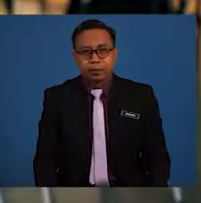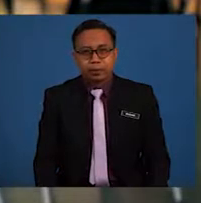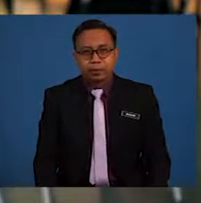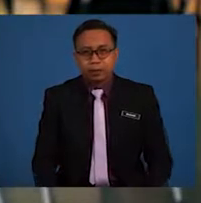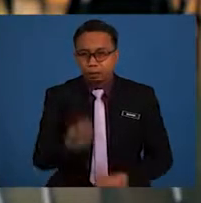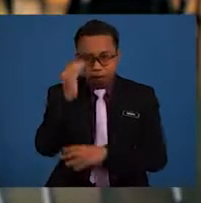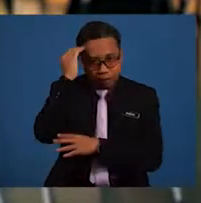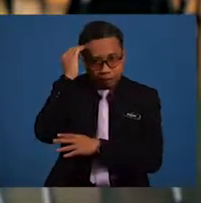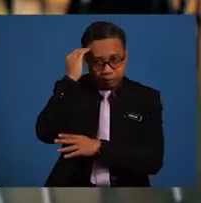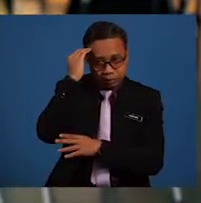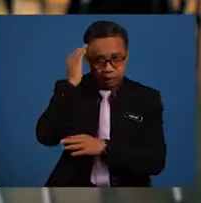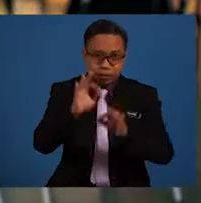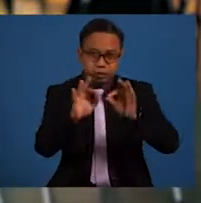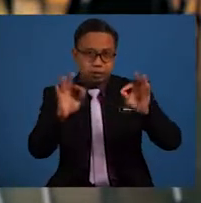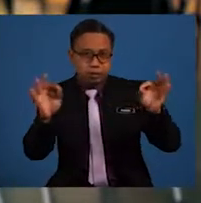Notice this statement.